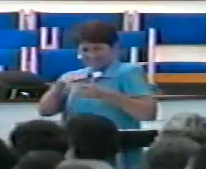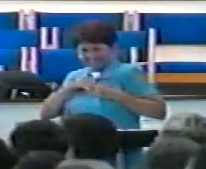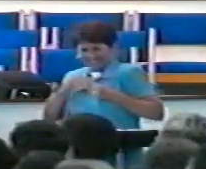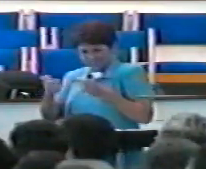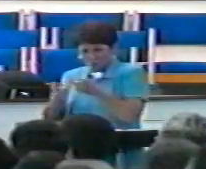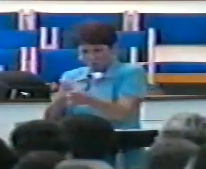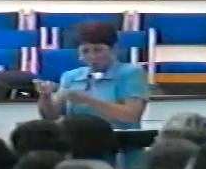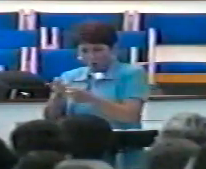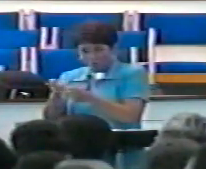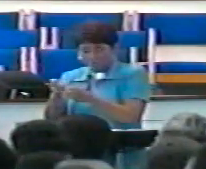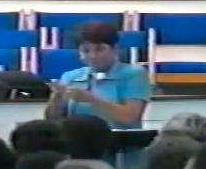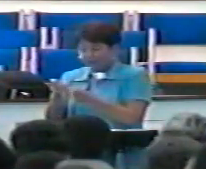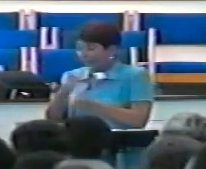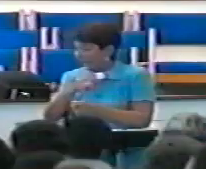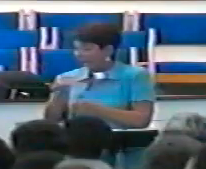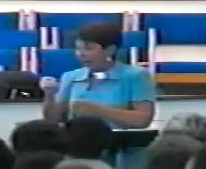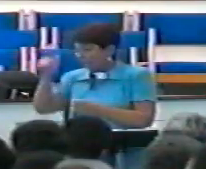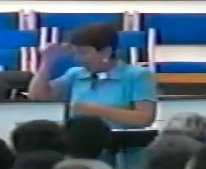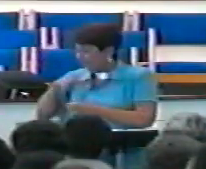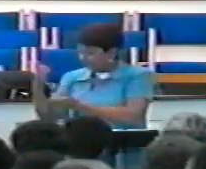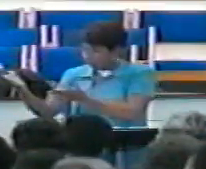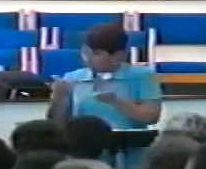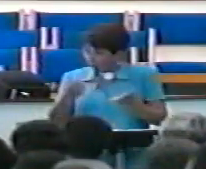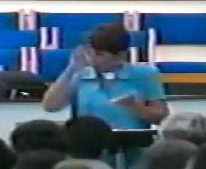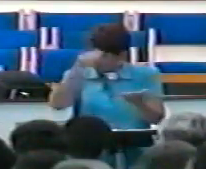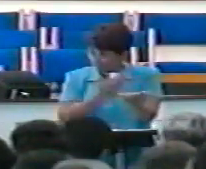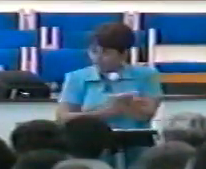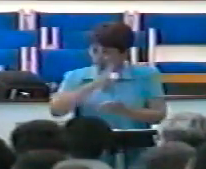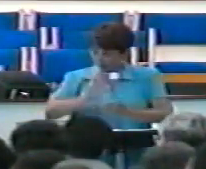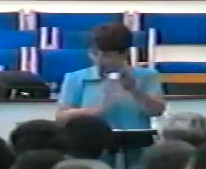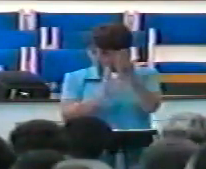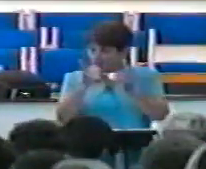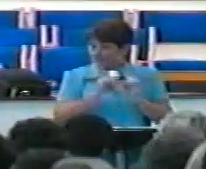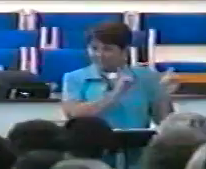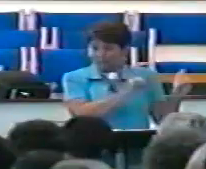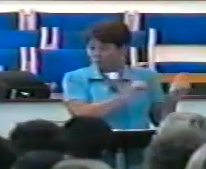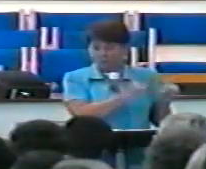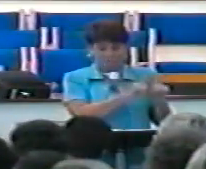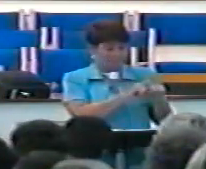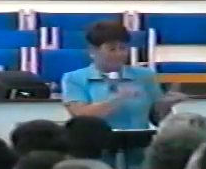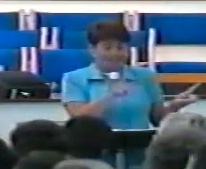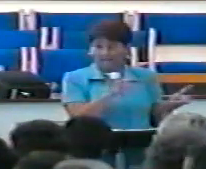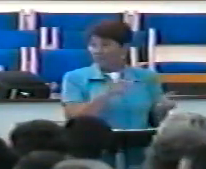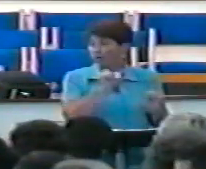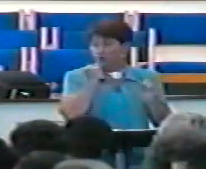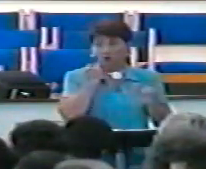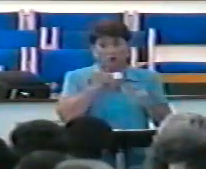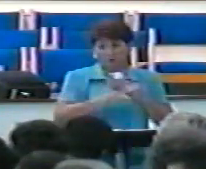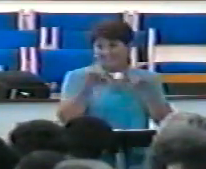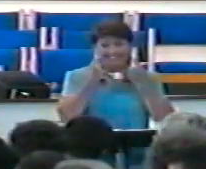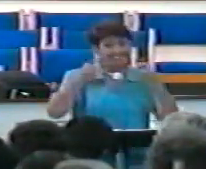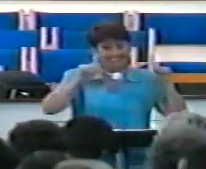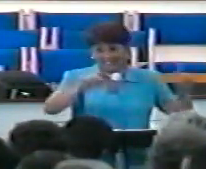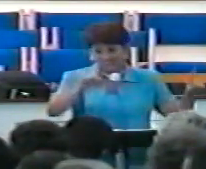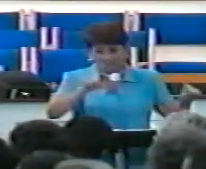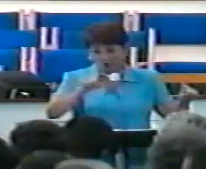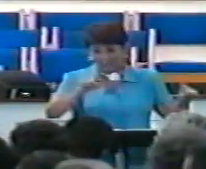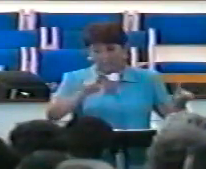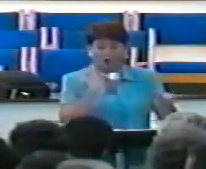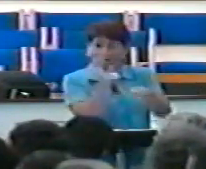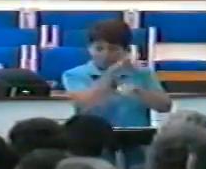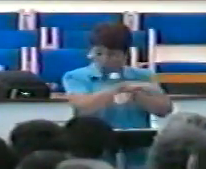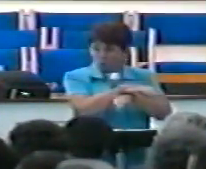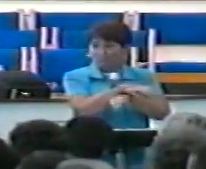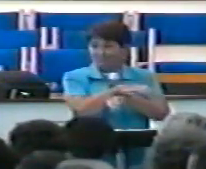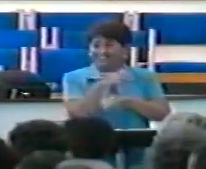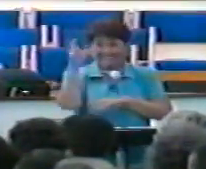disciples tried, but they were unsuccessful in trying to cast out the demons. Now then, we get to the passage of Scripture this morning that I want to focus our attention